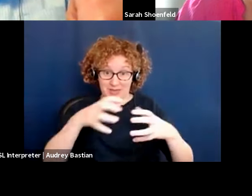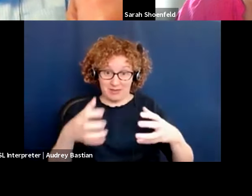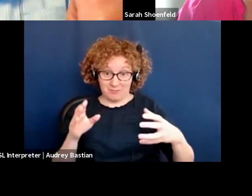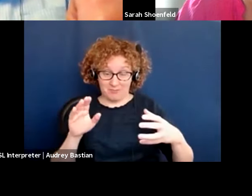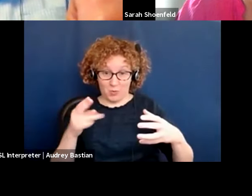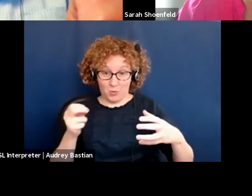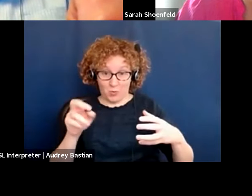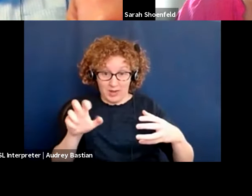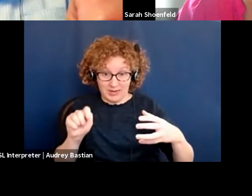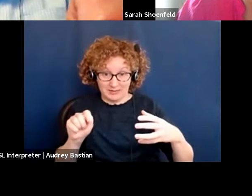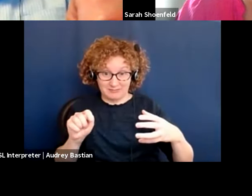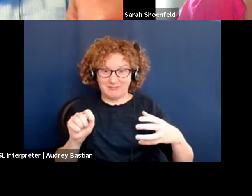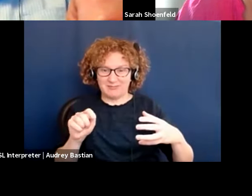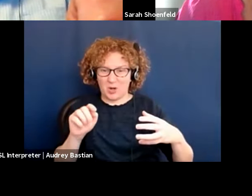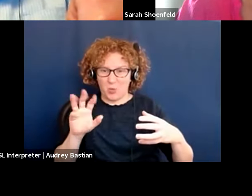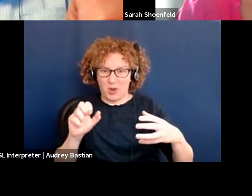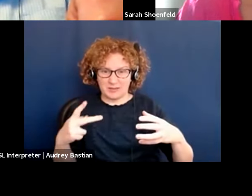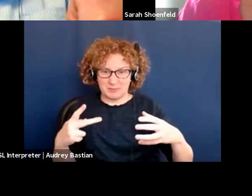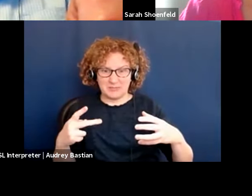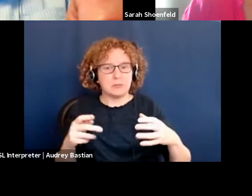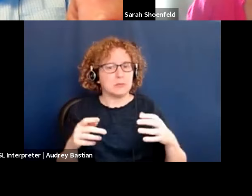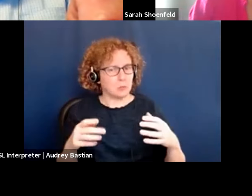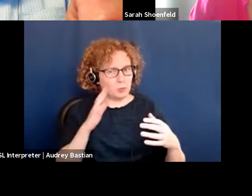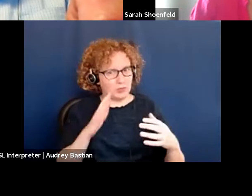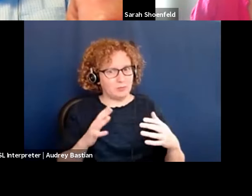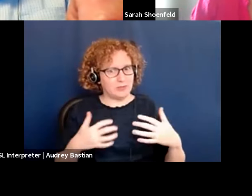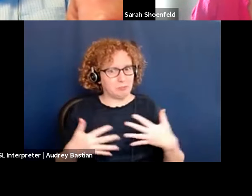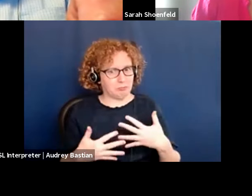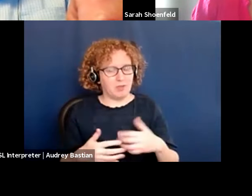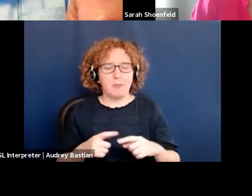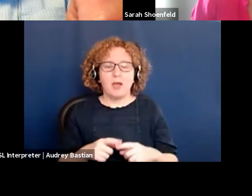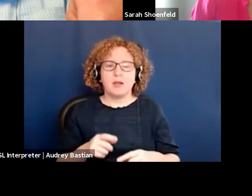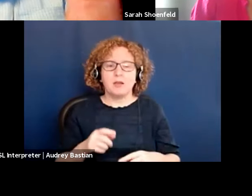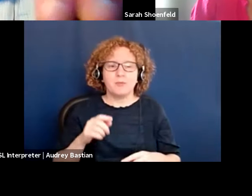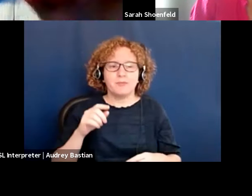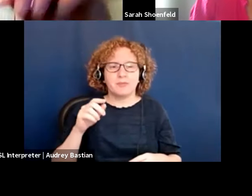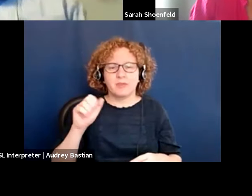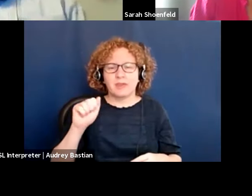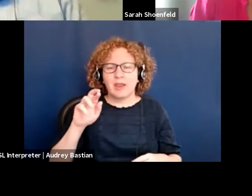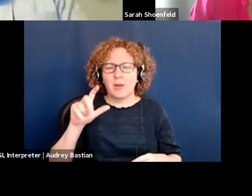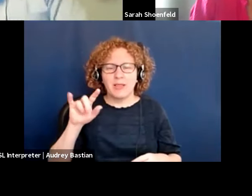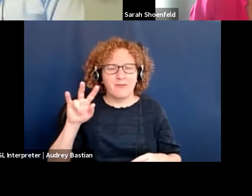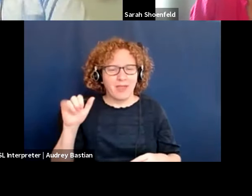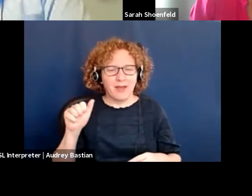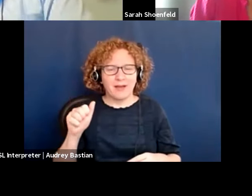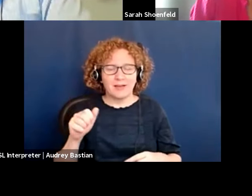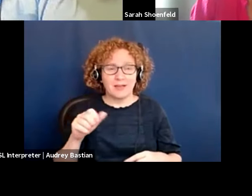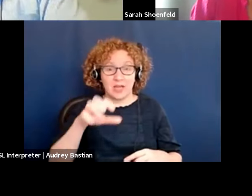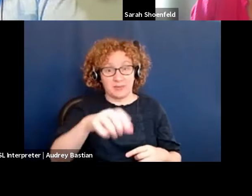say her object there was something unexpected that united